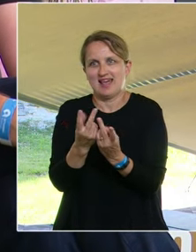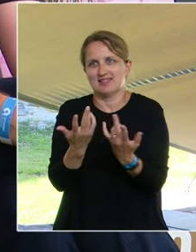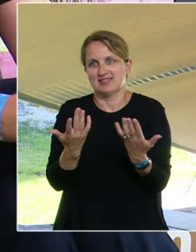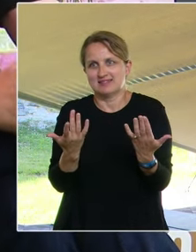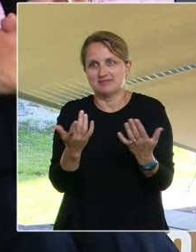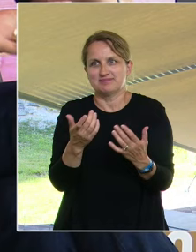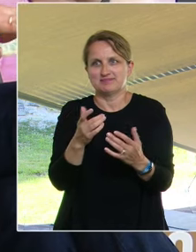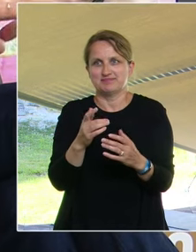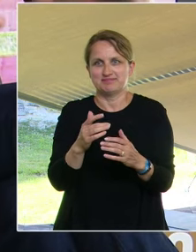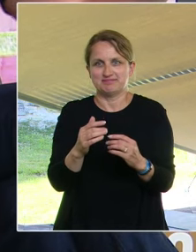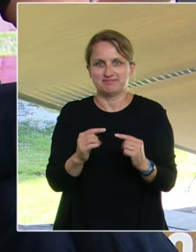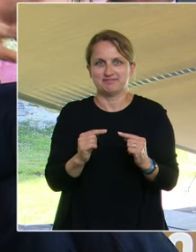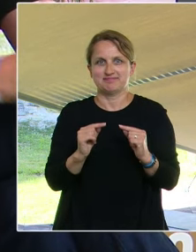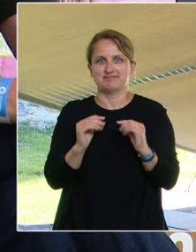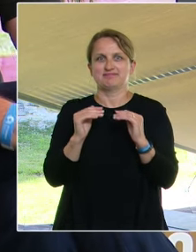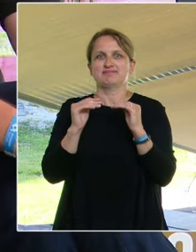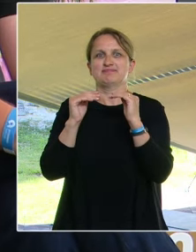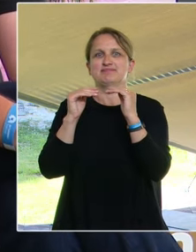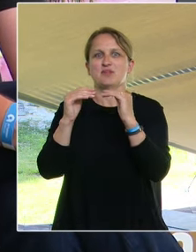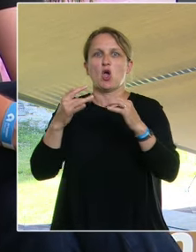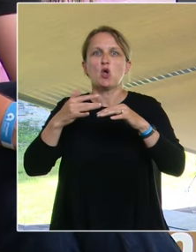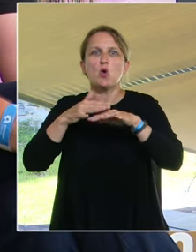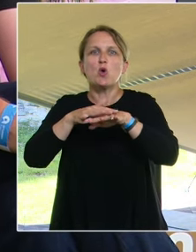are moving as hybrid space